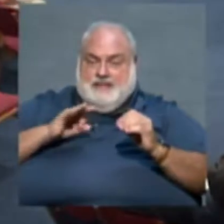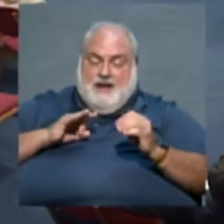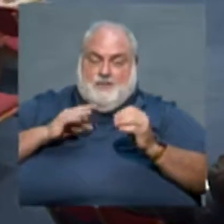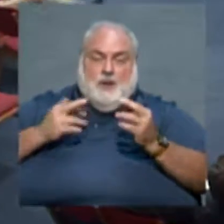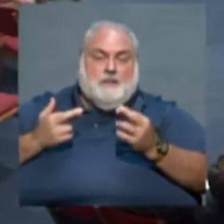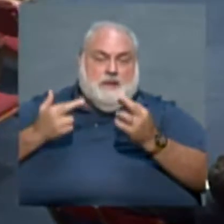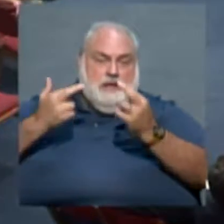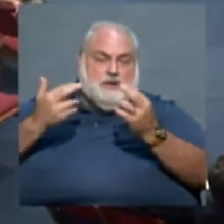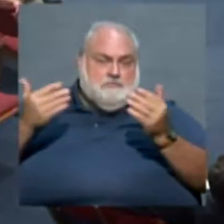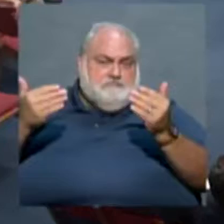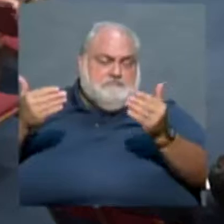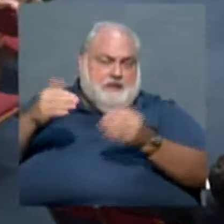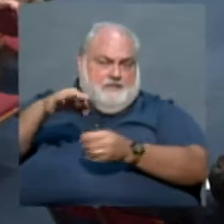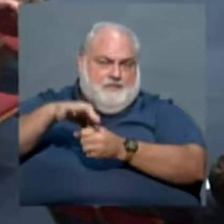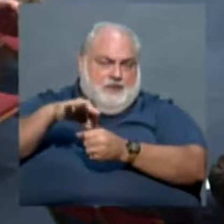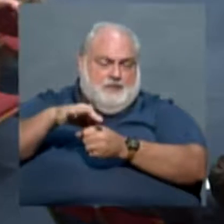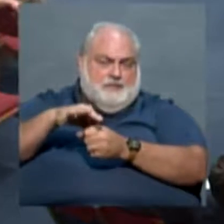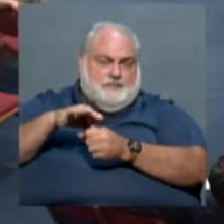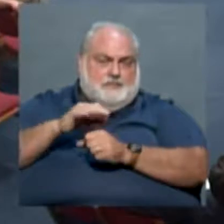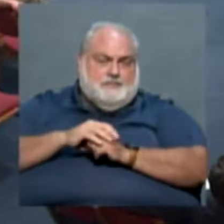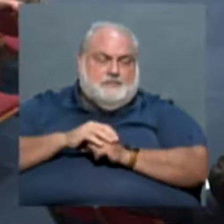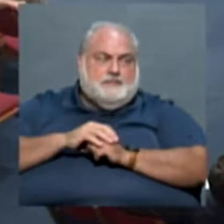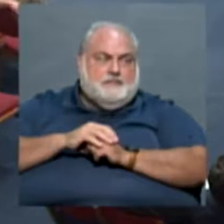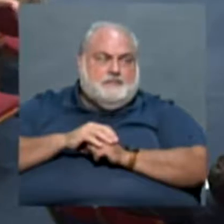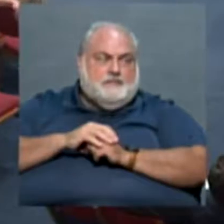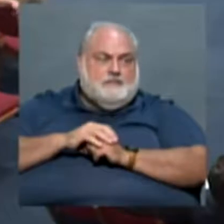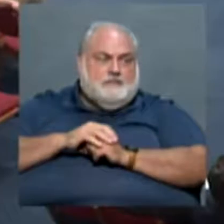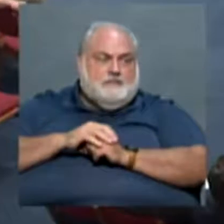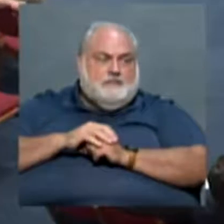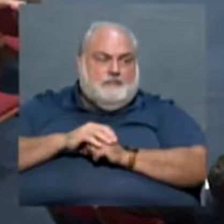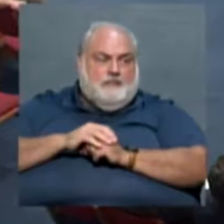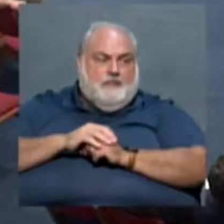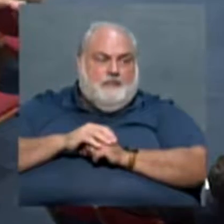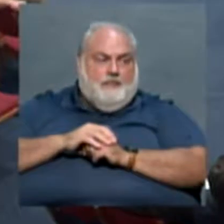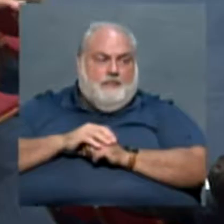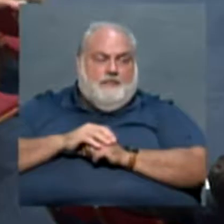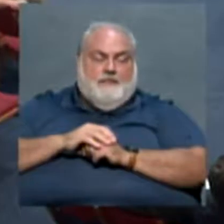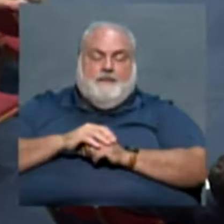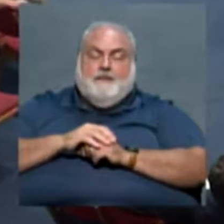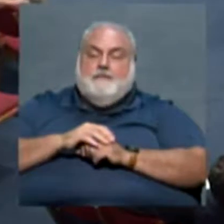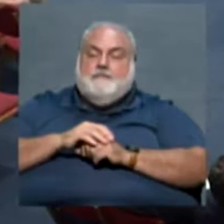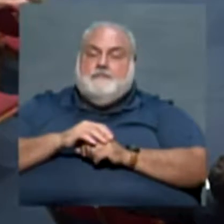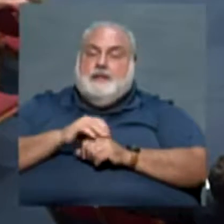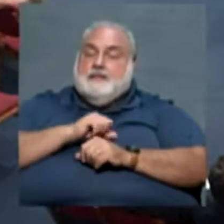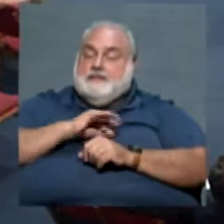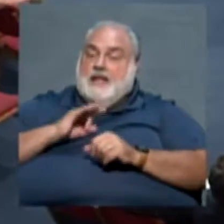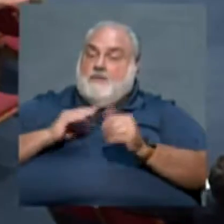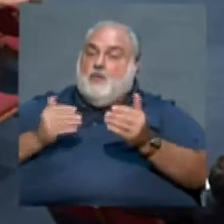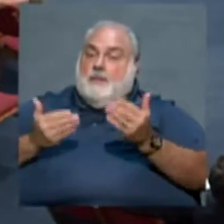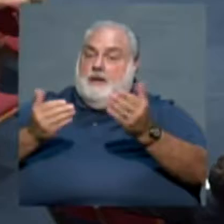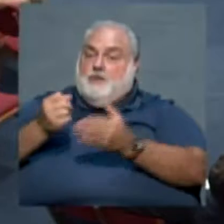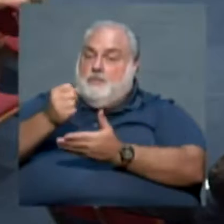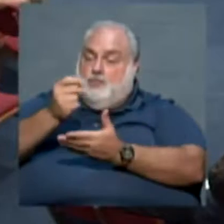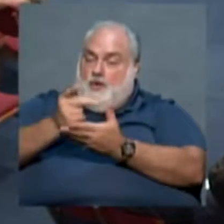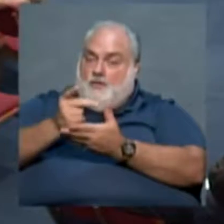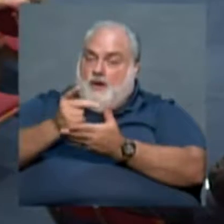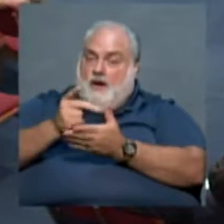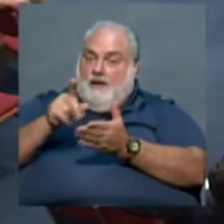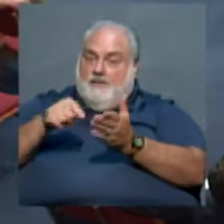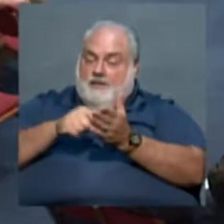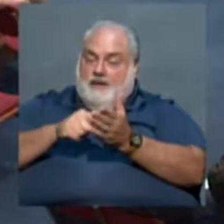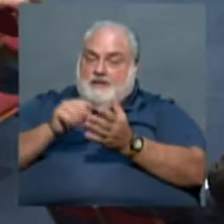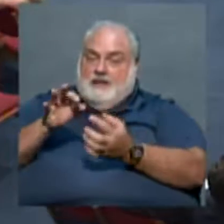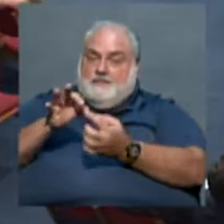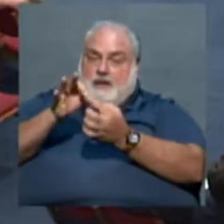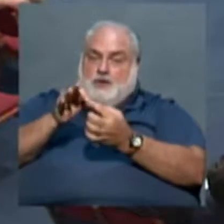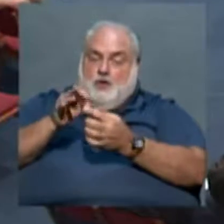recommendation, and then you can take a vote on the Okay. application unless you have discussion. Staff recommends approval of the requested special